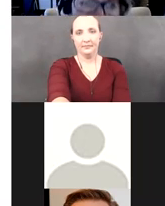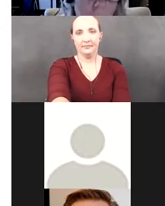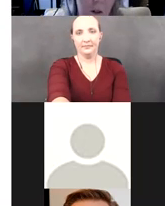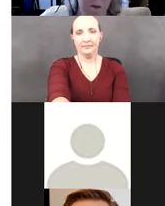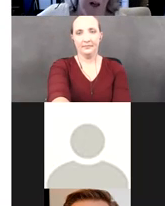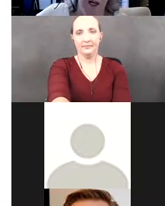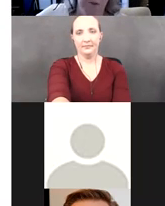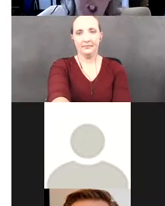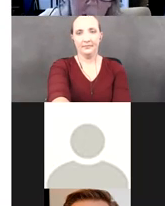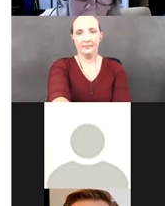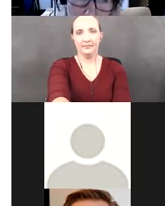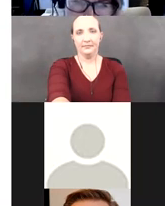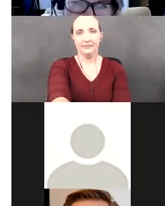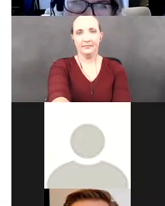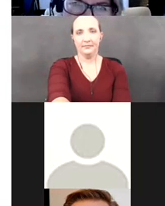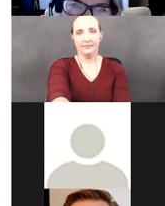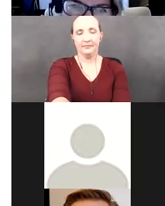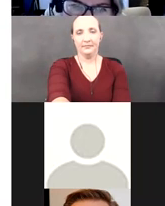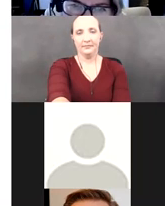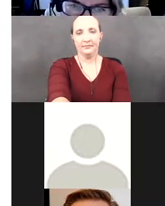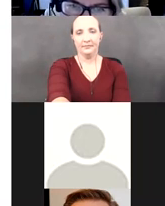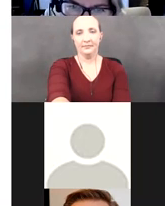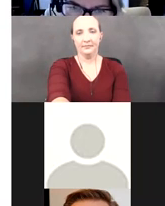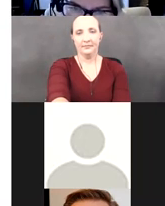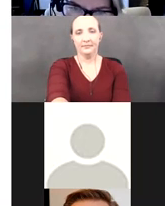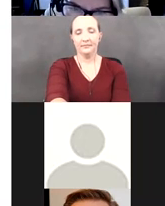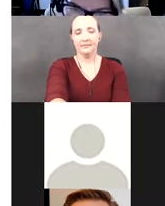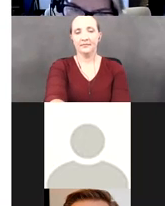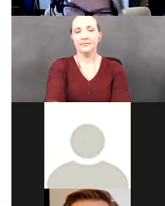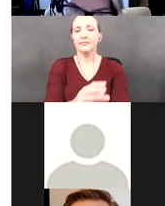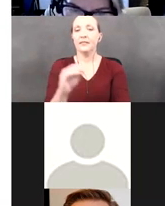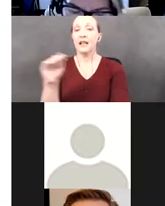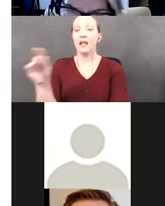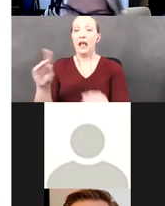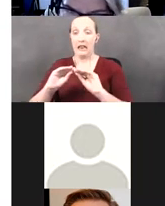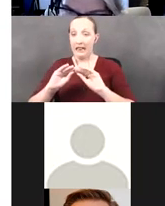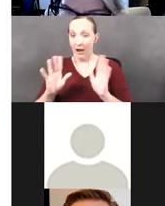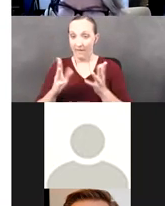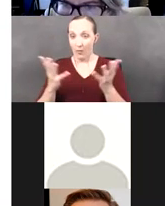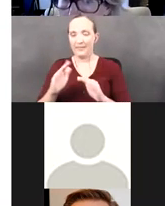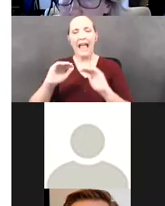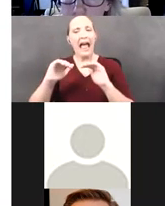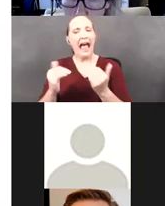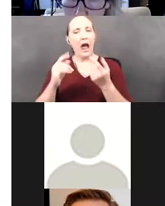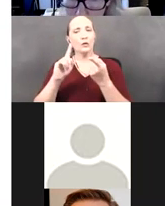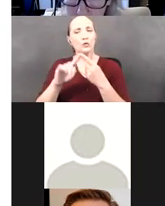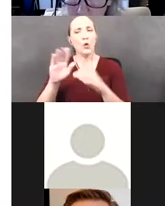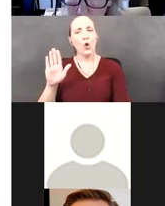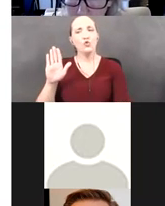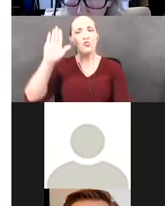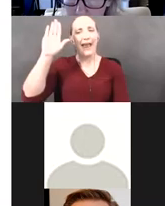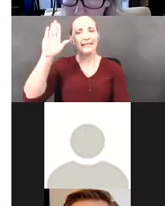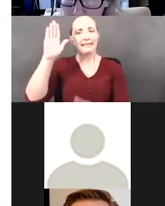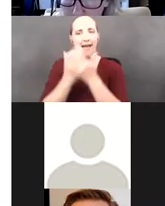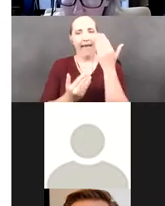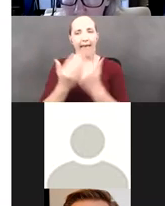Oh, I'm sorry. Disculpe. For how to raise their cómo hand virtually.